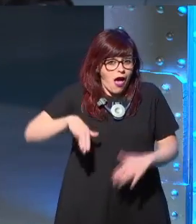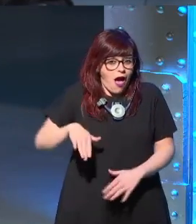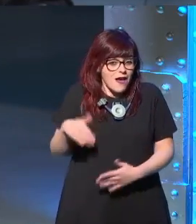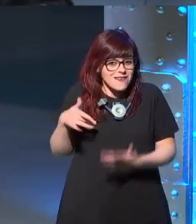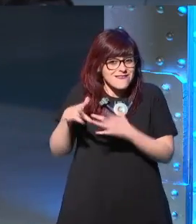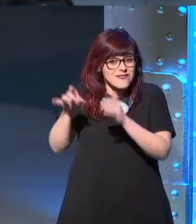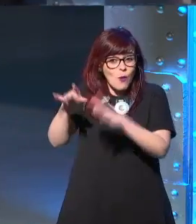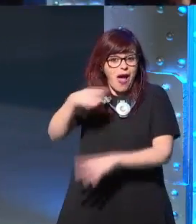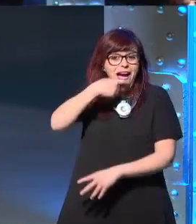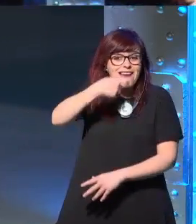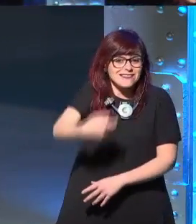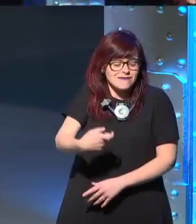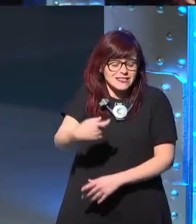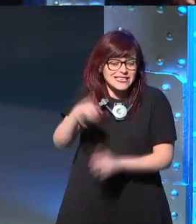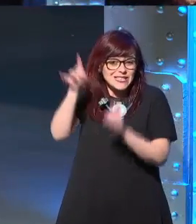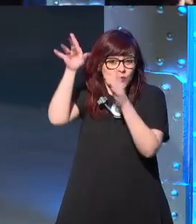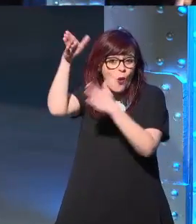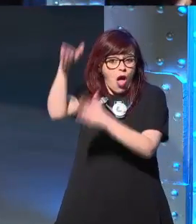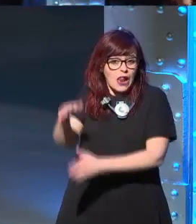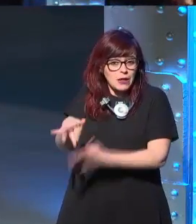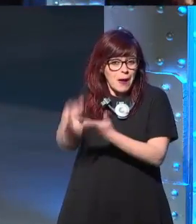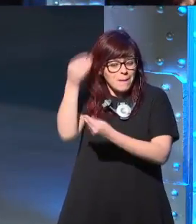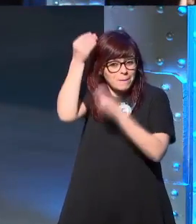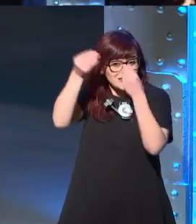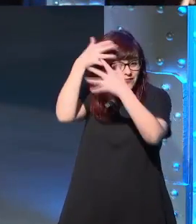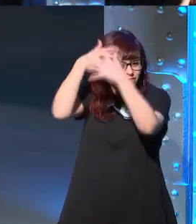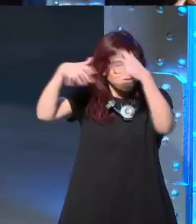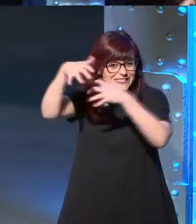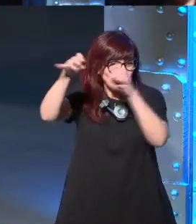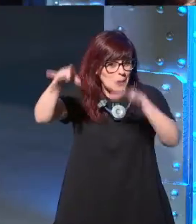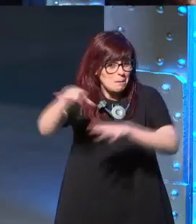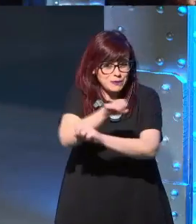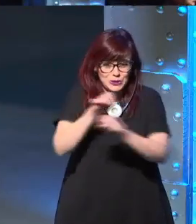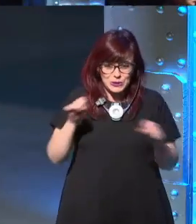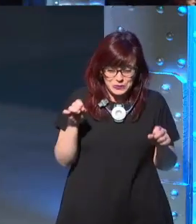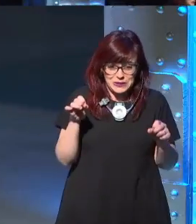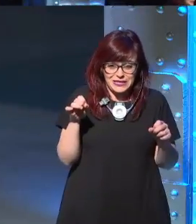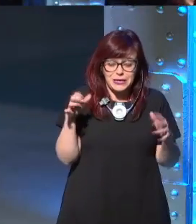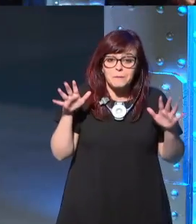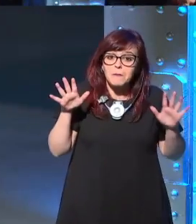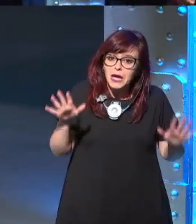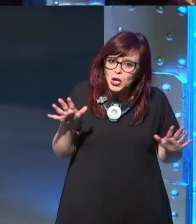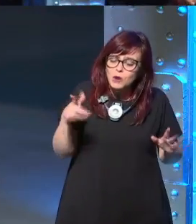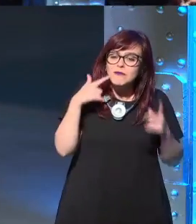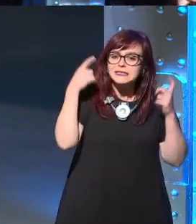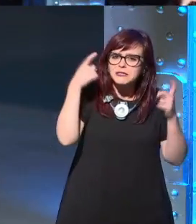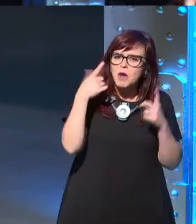ourselves to think like him. But we can push ourselves to be more like Leonardo.